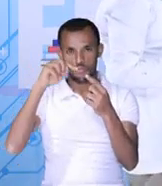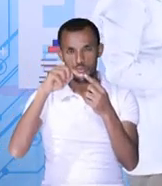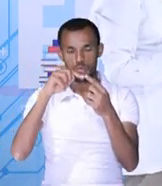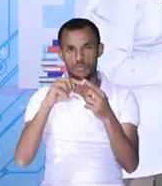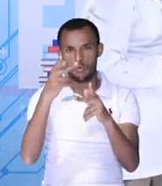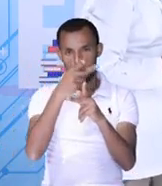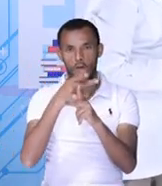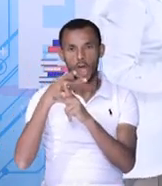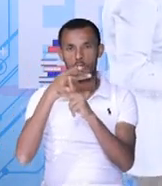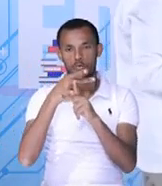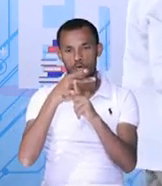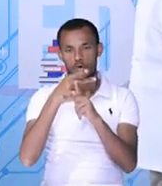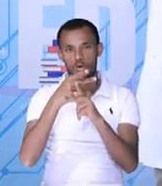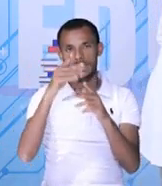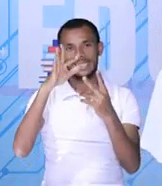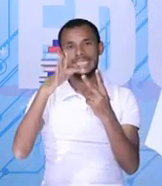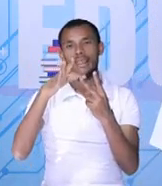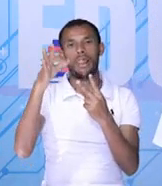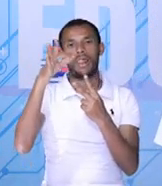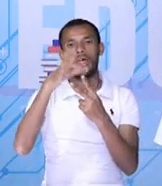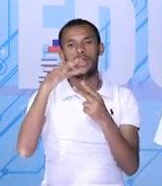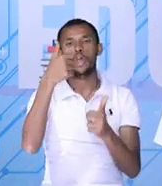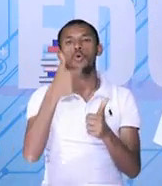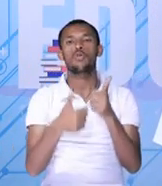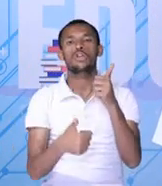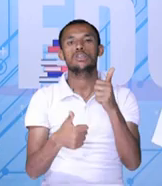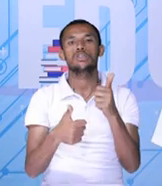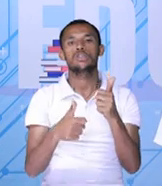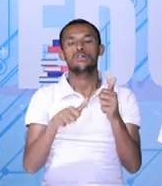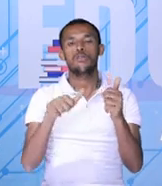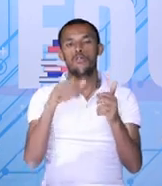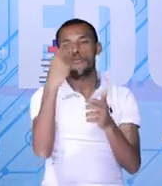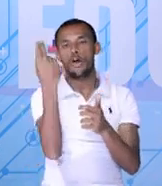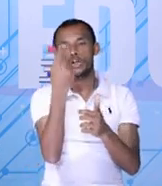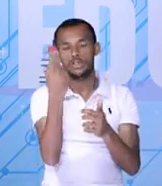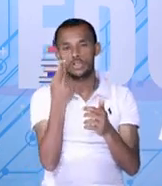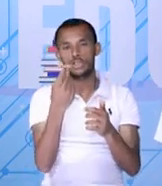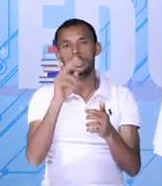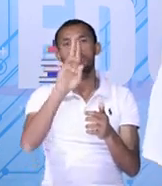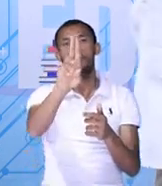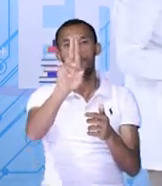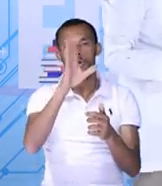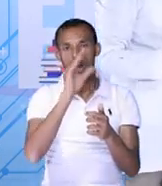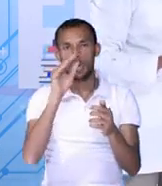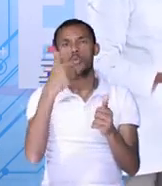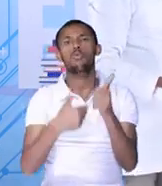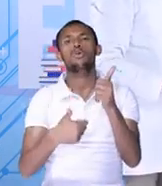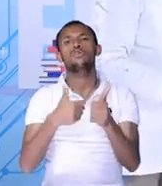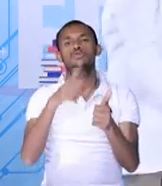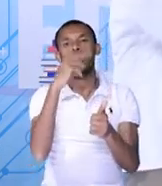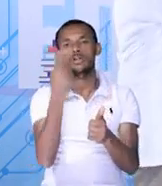be careful in selecting which function to be u and which function to be